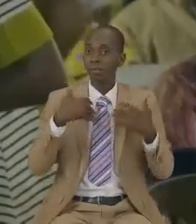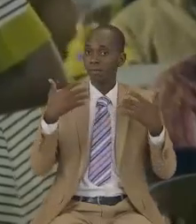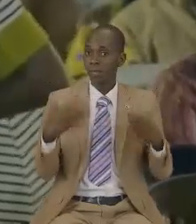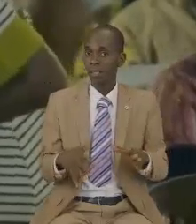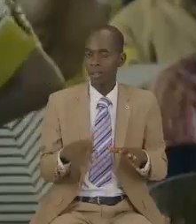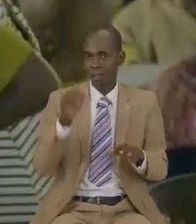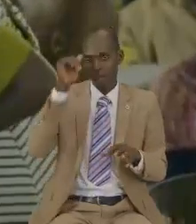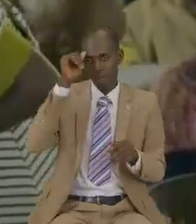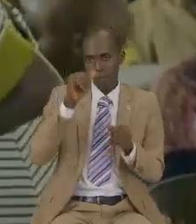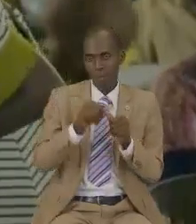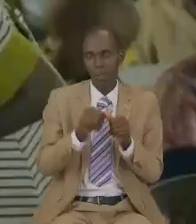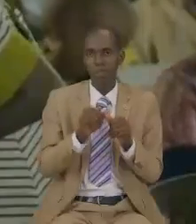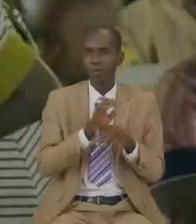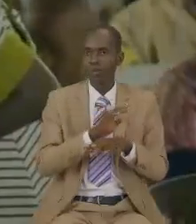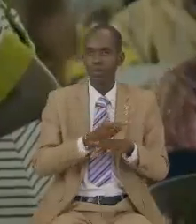the attention.